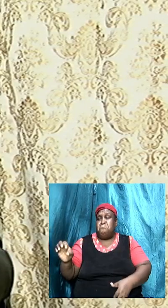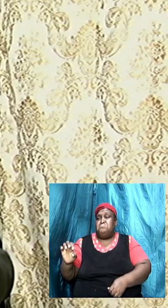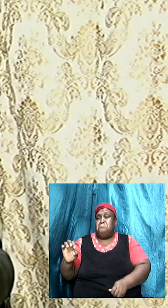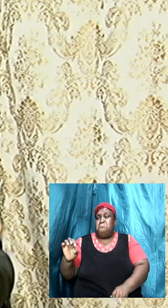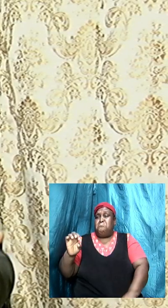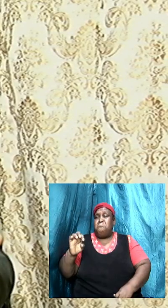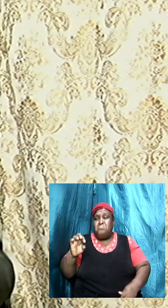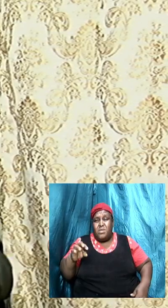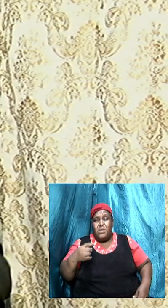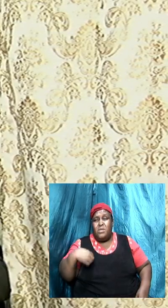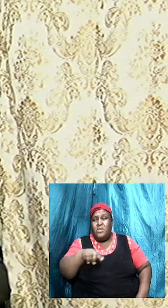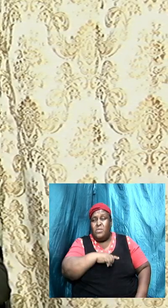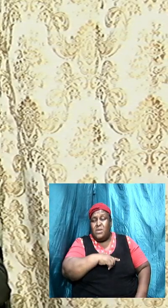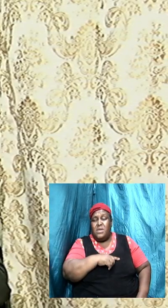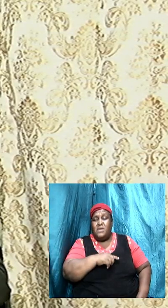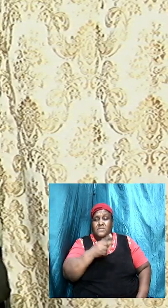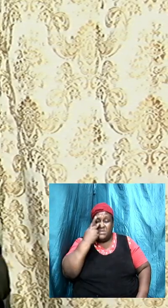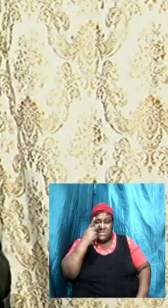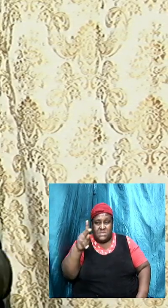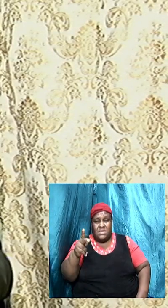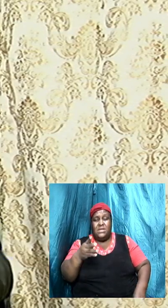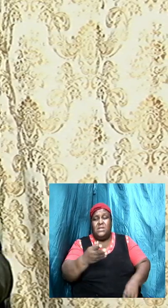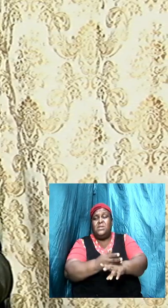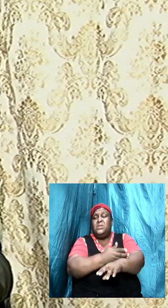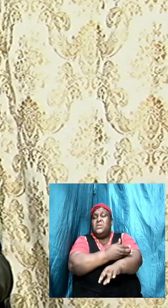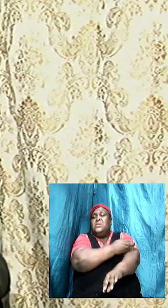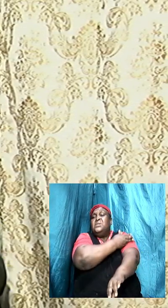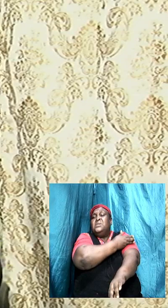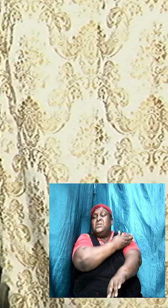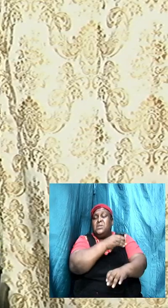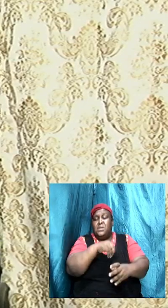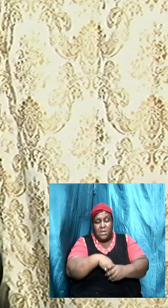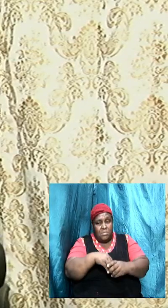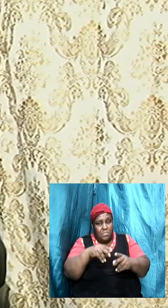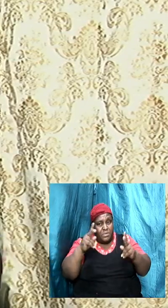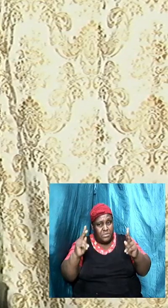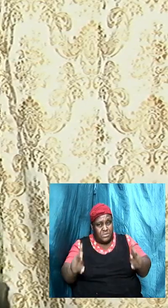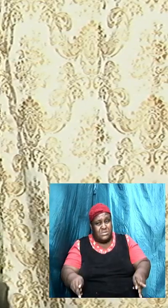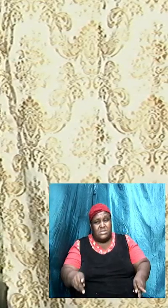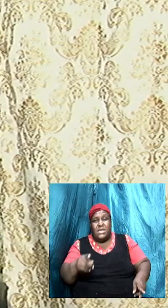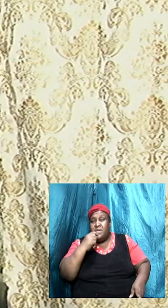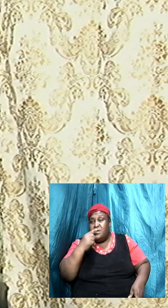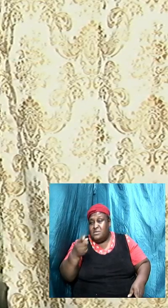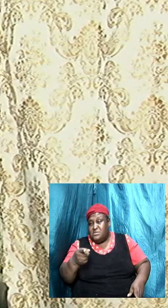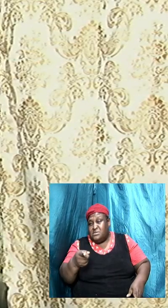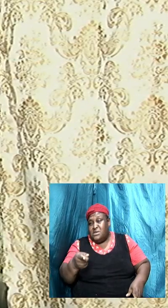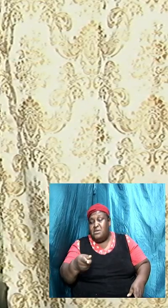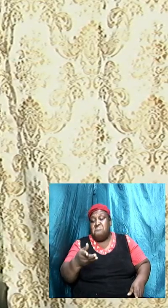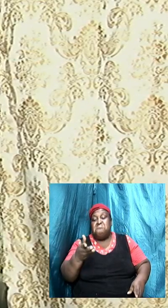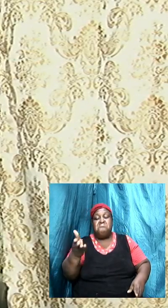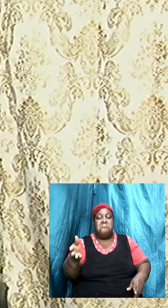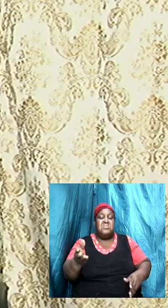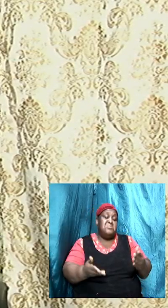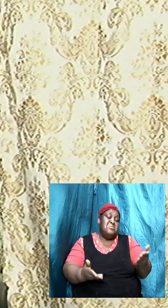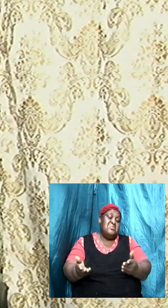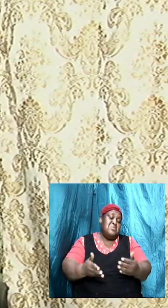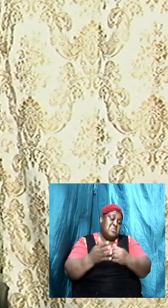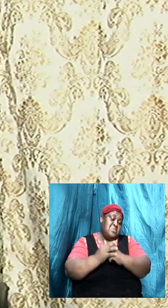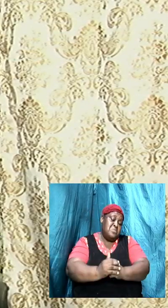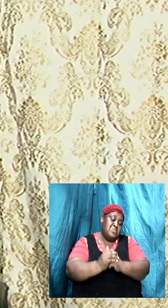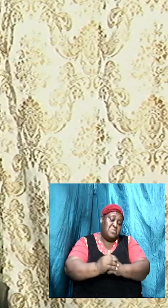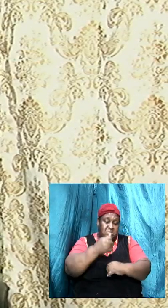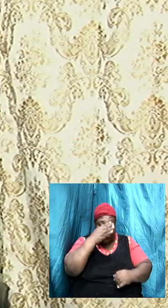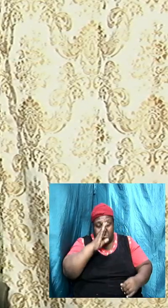we have seen an increase in persons who say that they are serving and worshiping